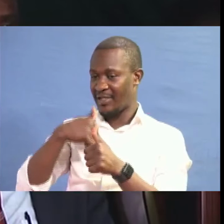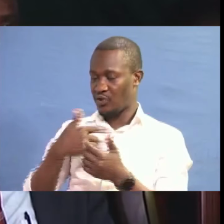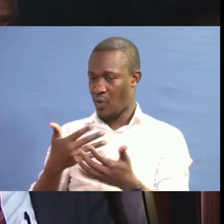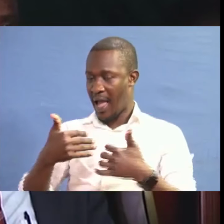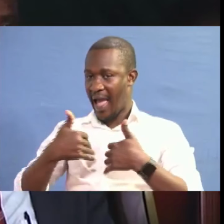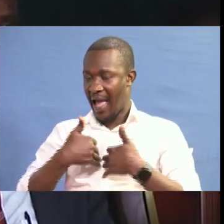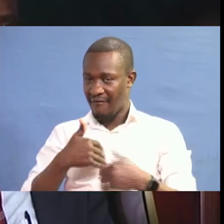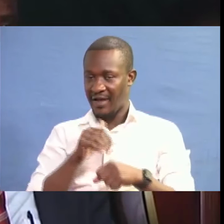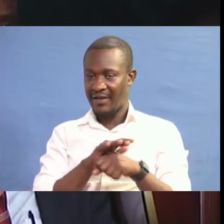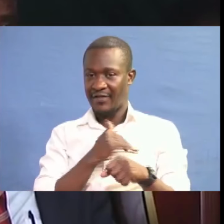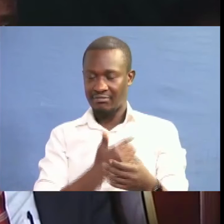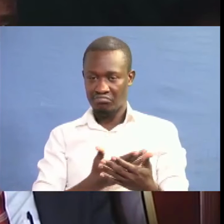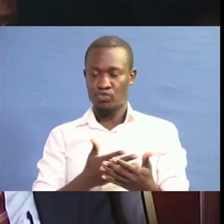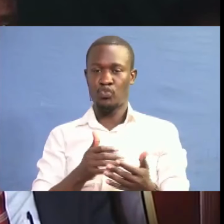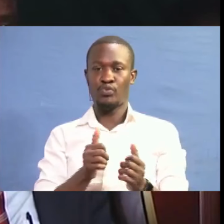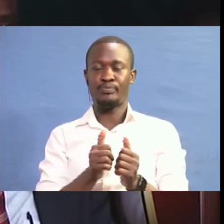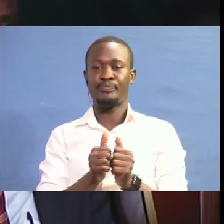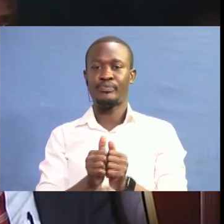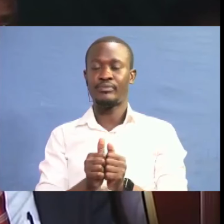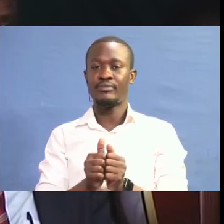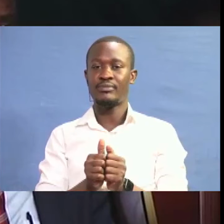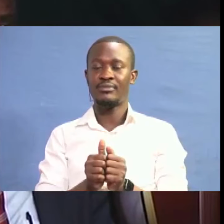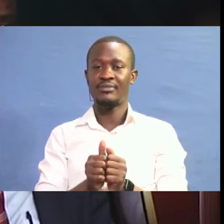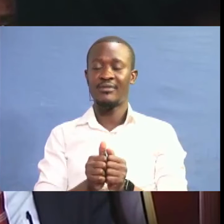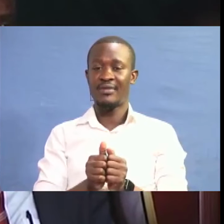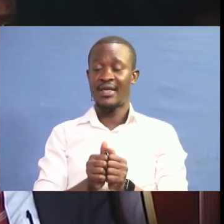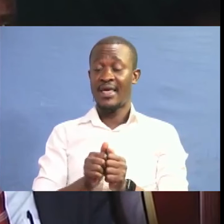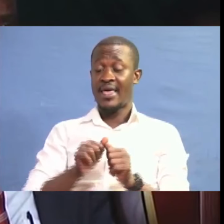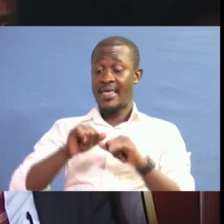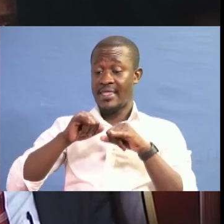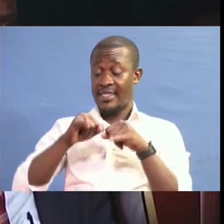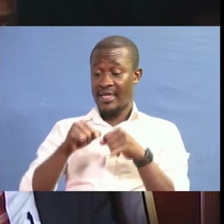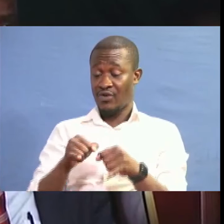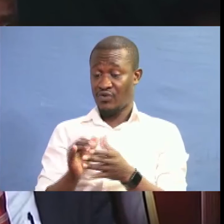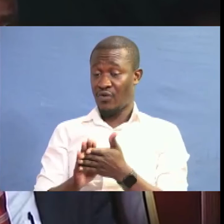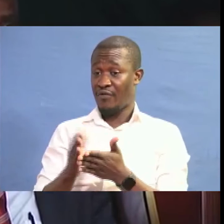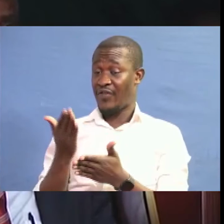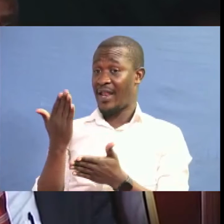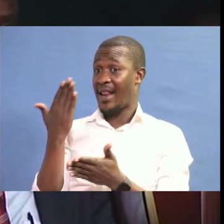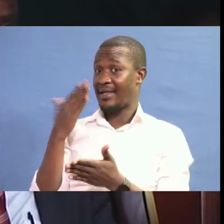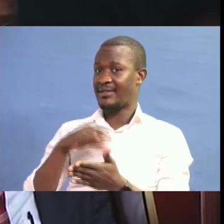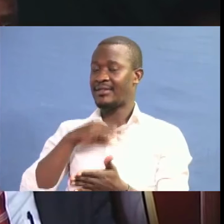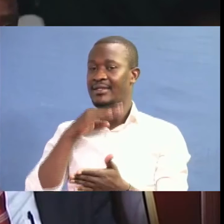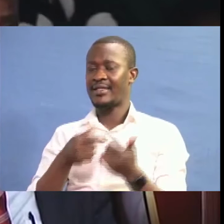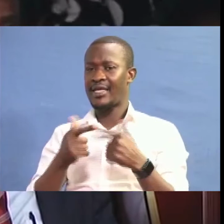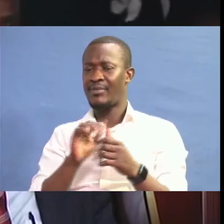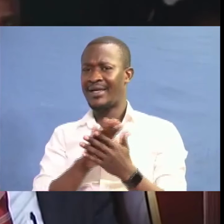with grace and fortitude. The news of BENEAS passing came as a shock to us